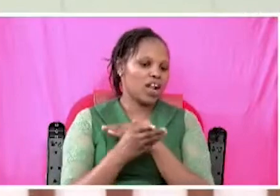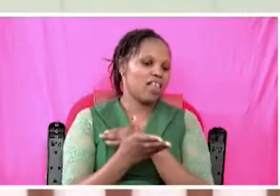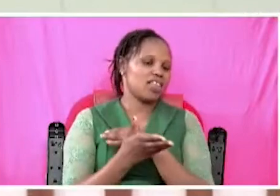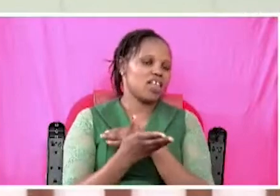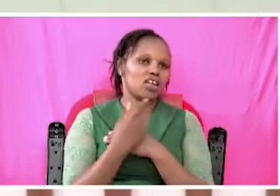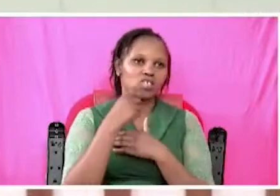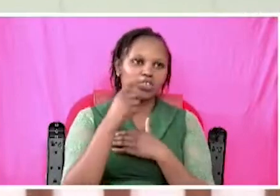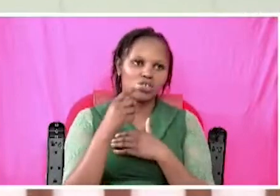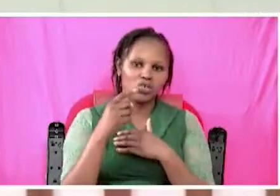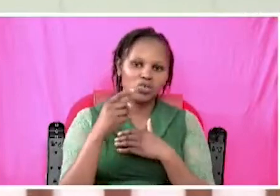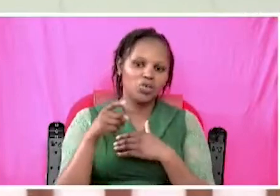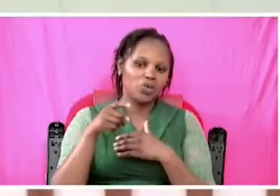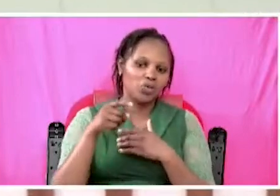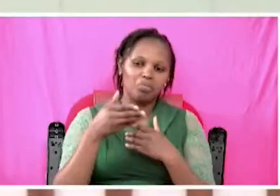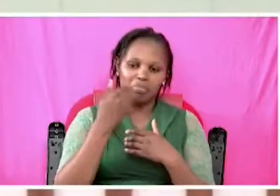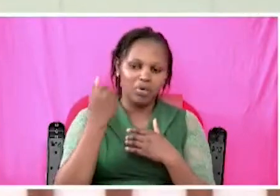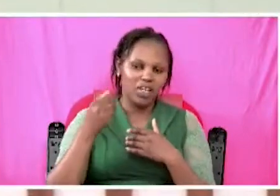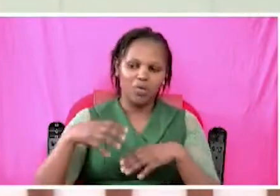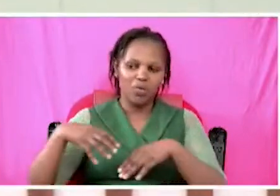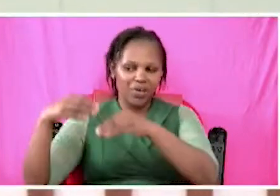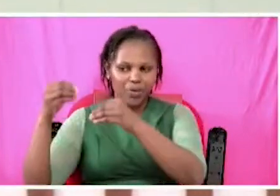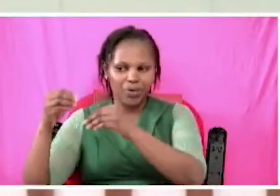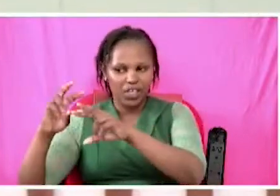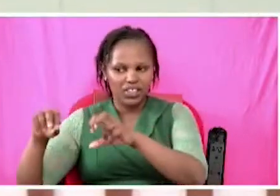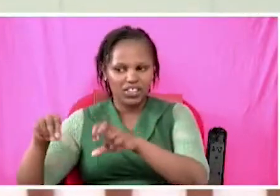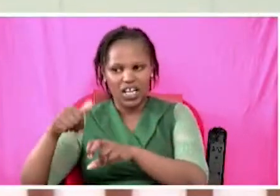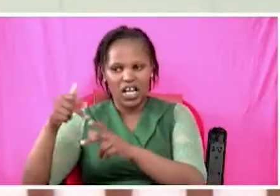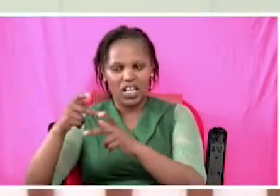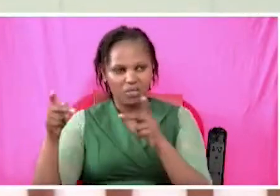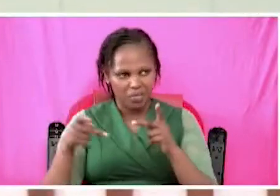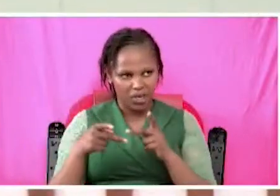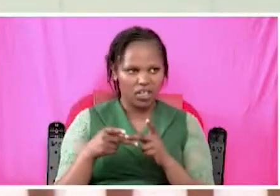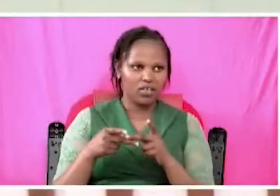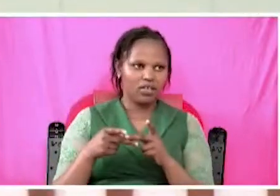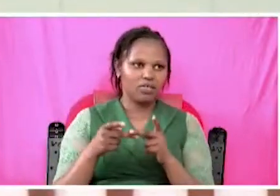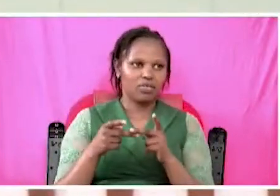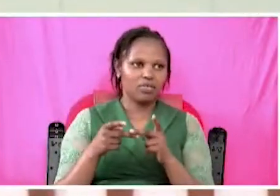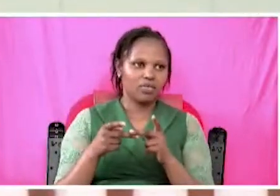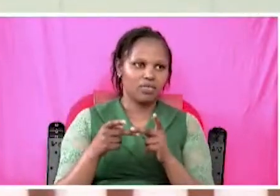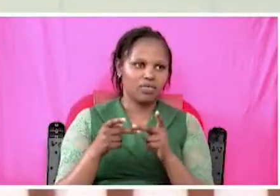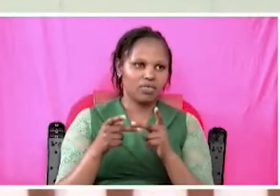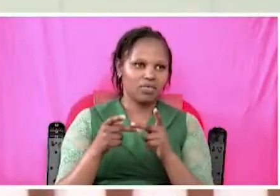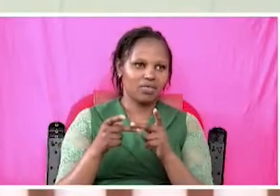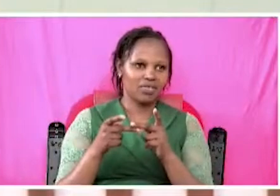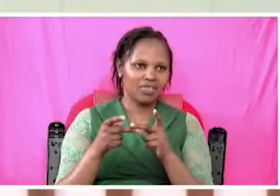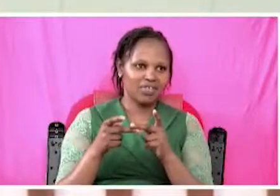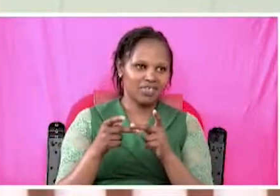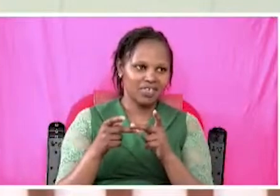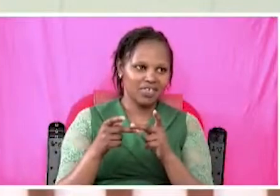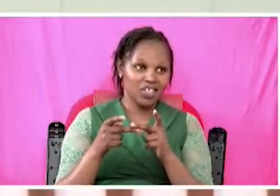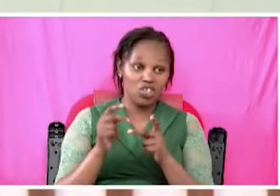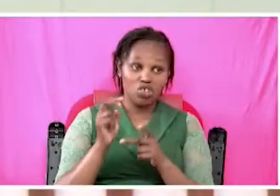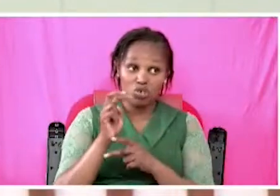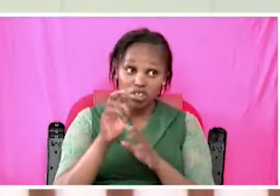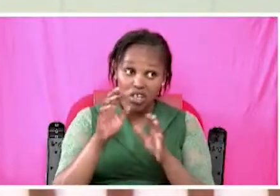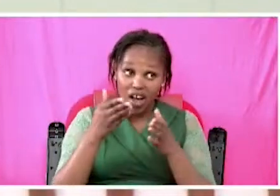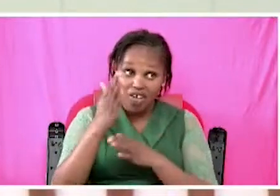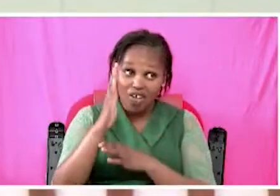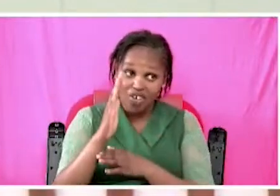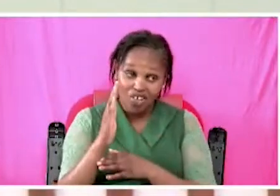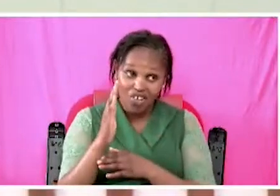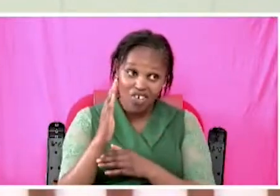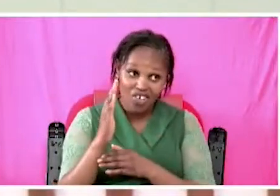we seek for him elsewhere. Praise the Lord that he reaches out to us and saves us. You see how God uses a